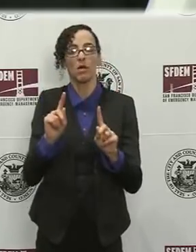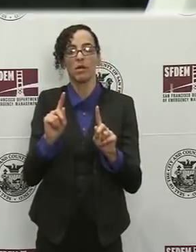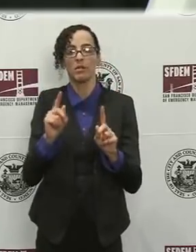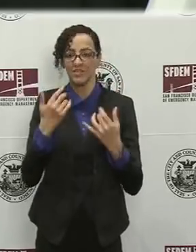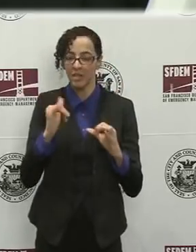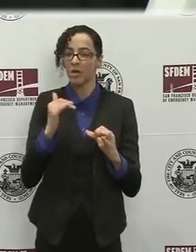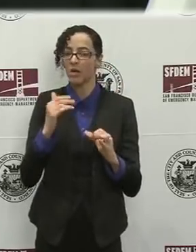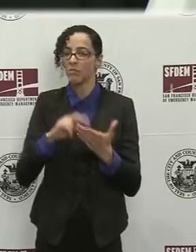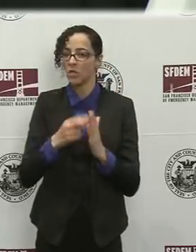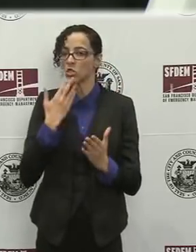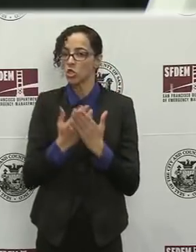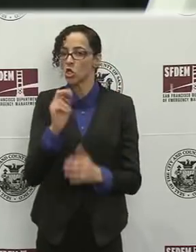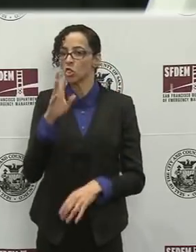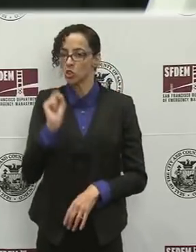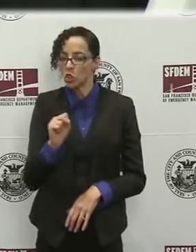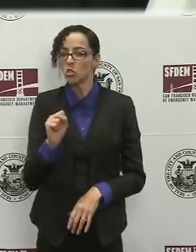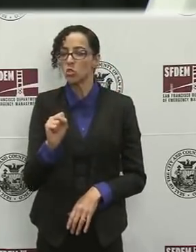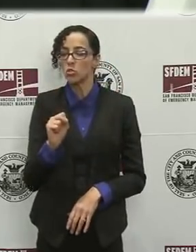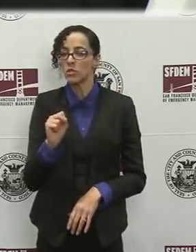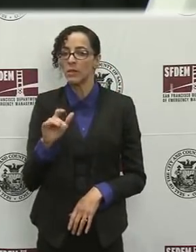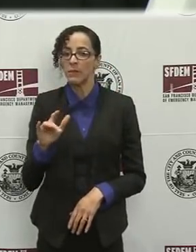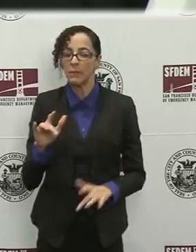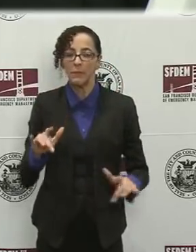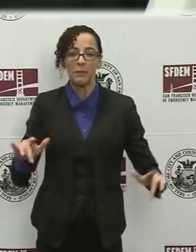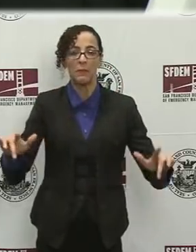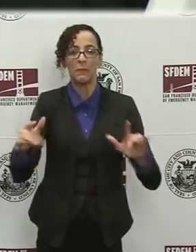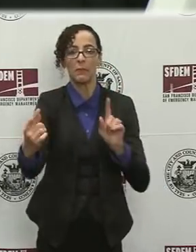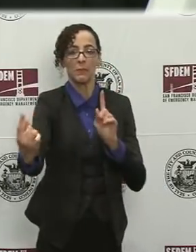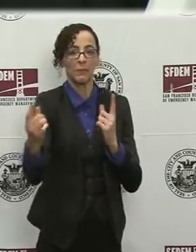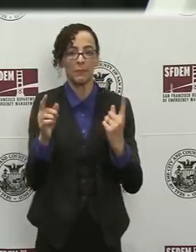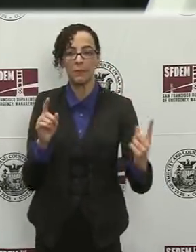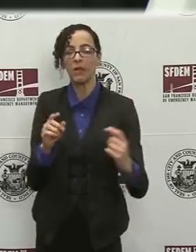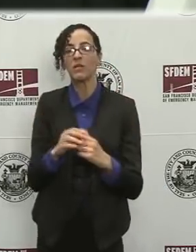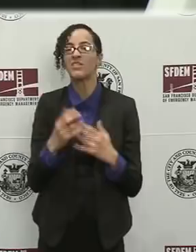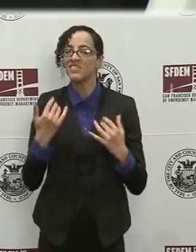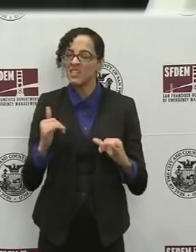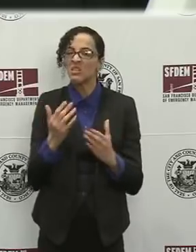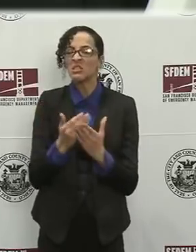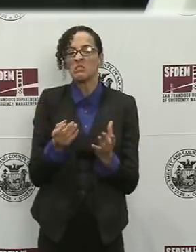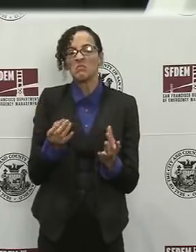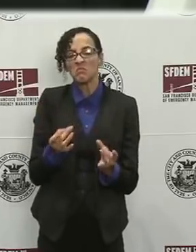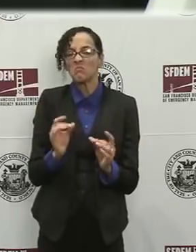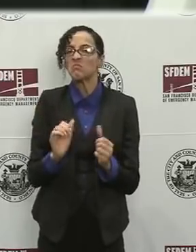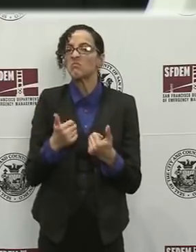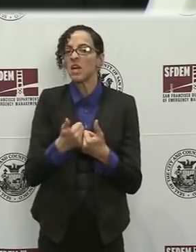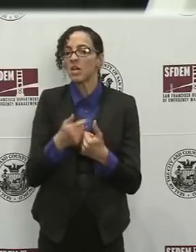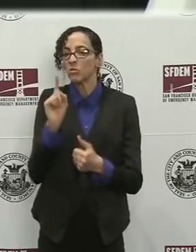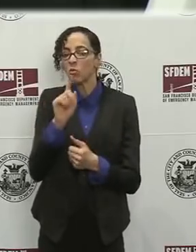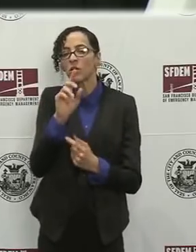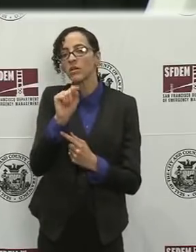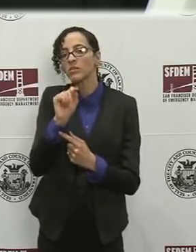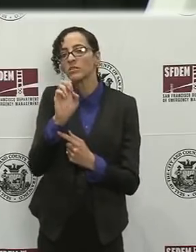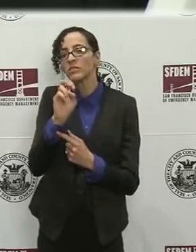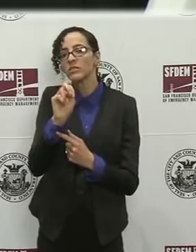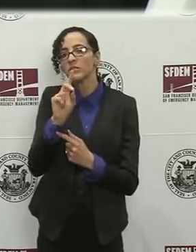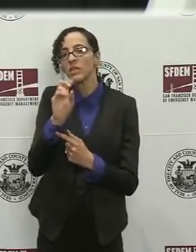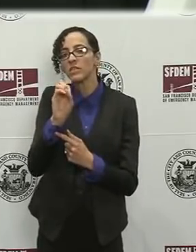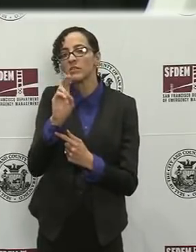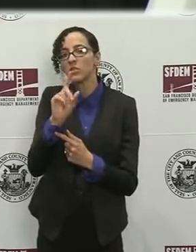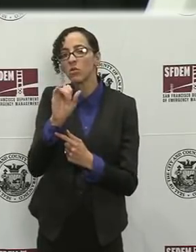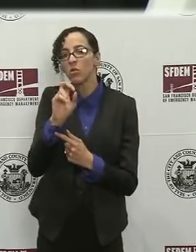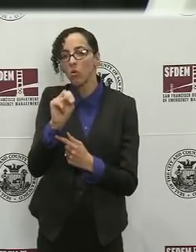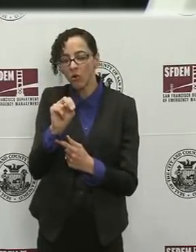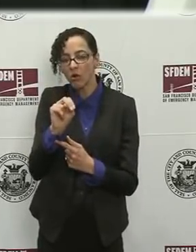have some challenges in certain parts of the city, in the Tenderloin and other districts where we have unsheltered and